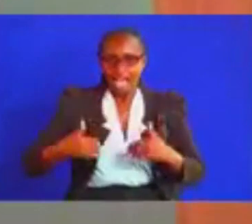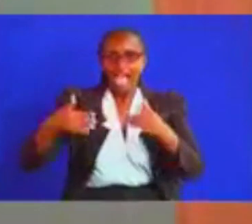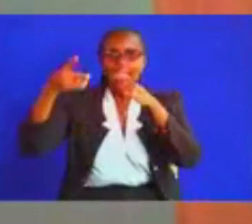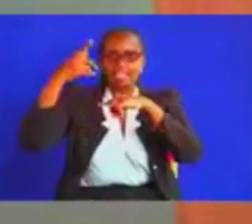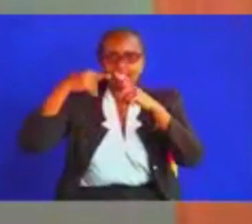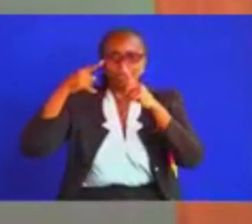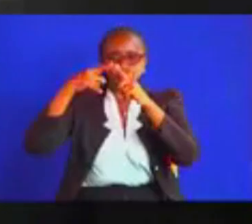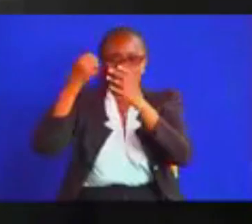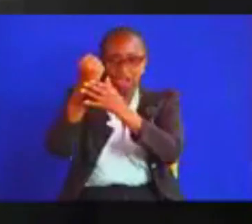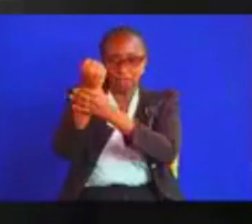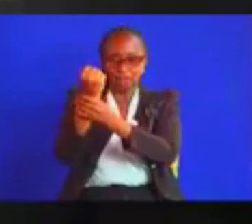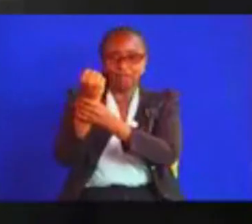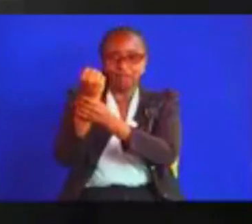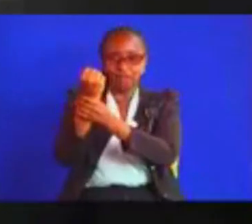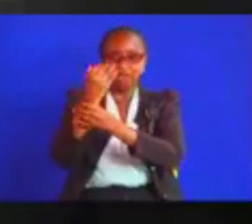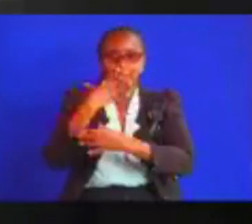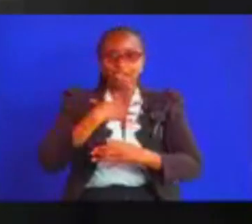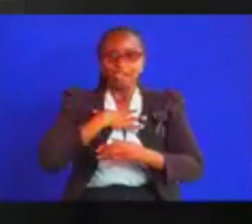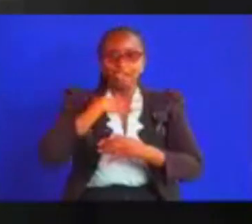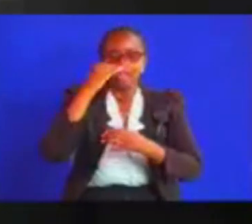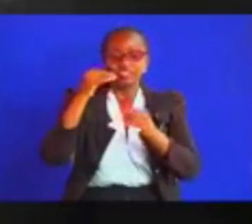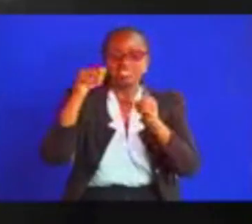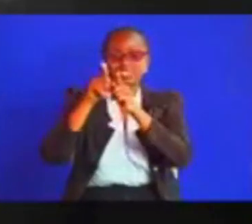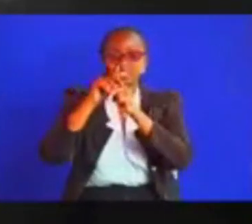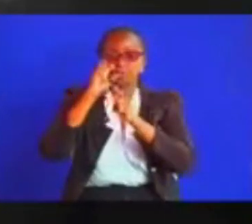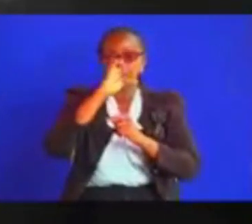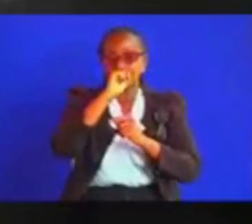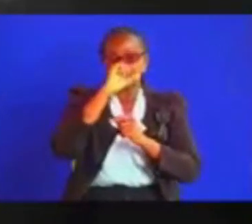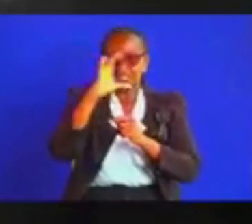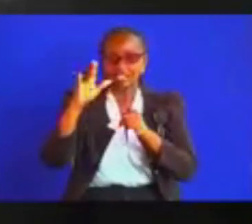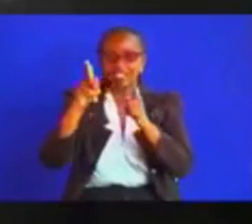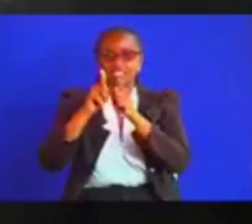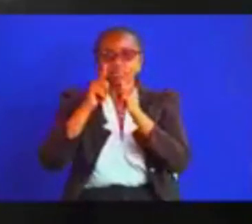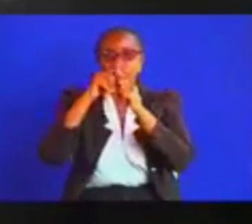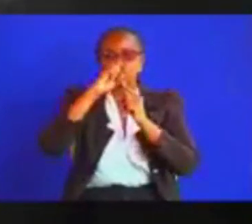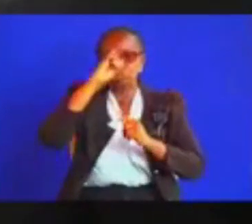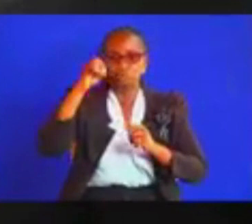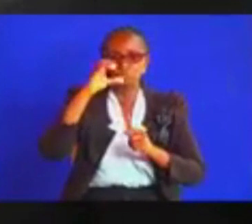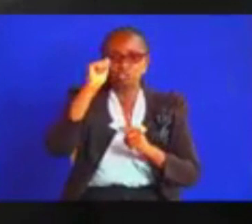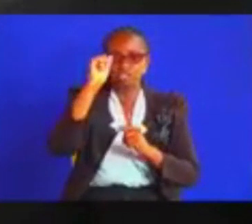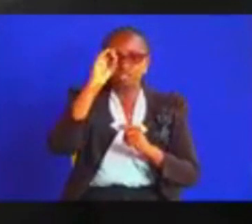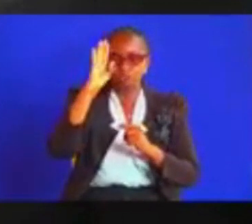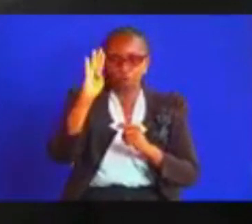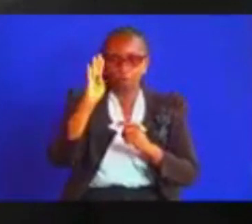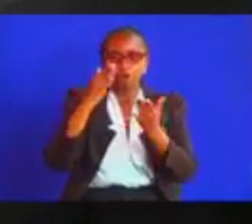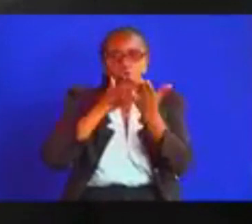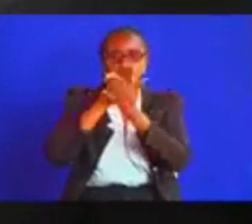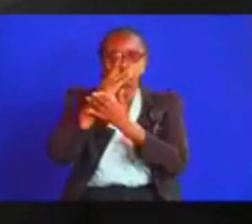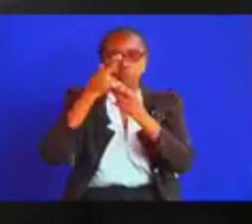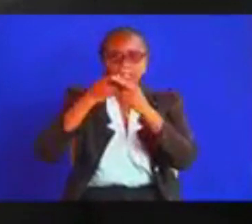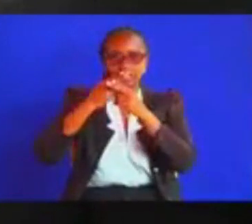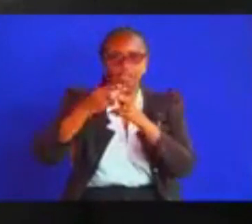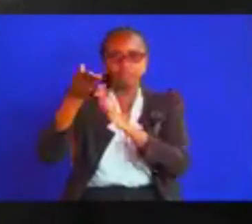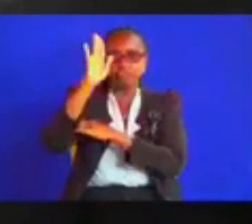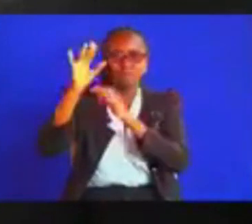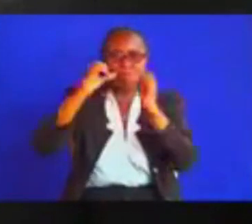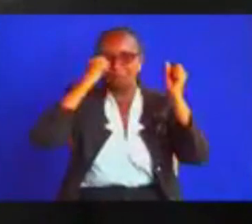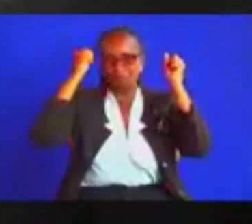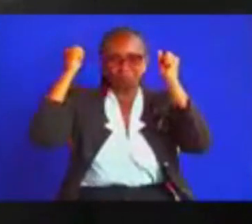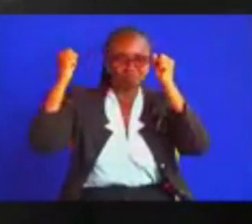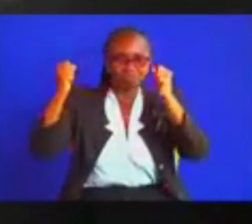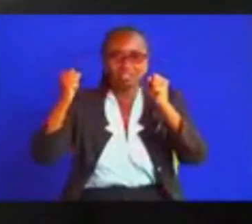unto Abraham and unto Isaac and unto Jacob by the name of God